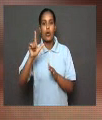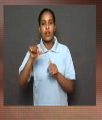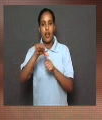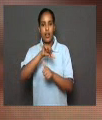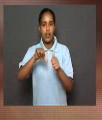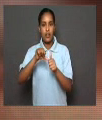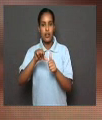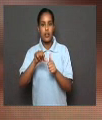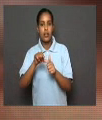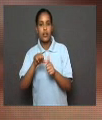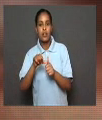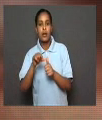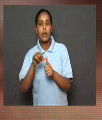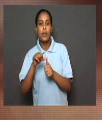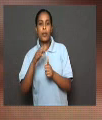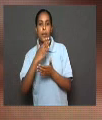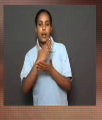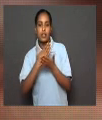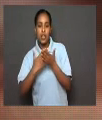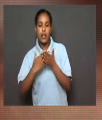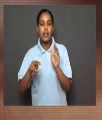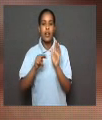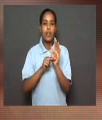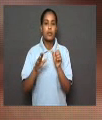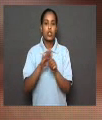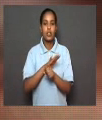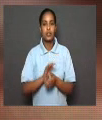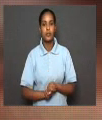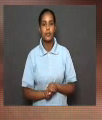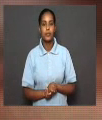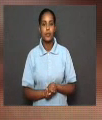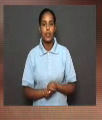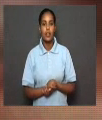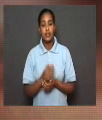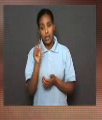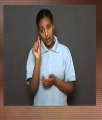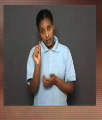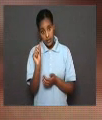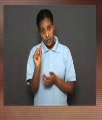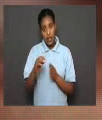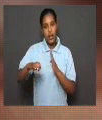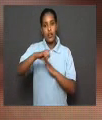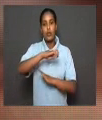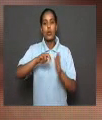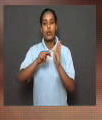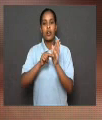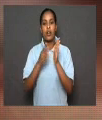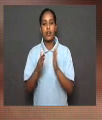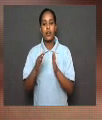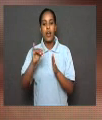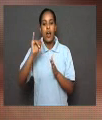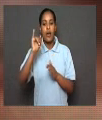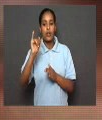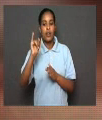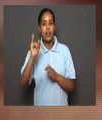atom bears the partial negative charge. The less electronegative